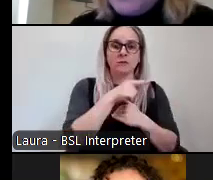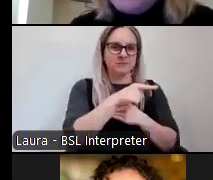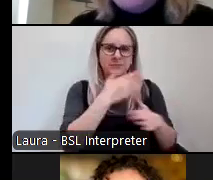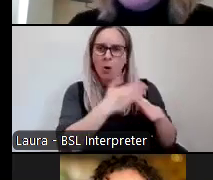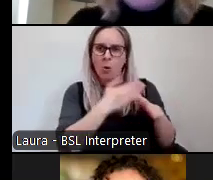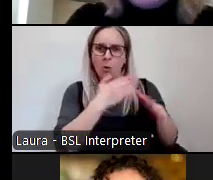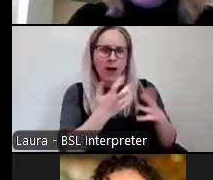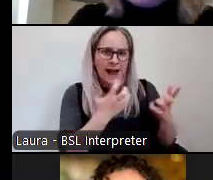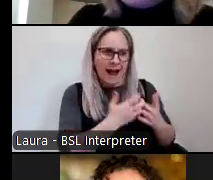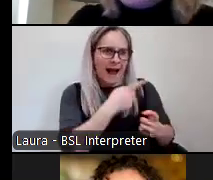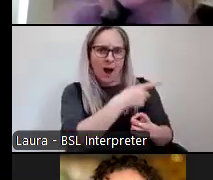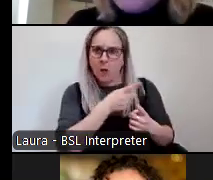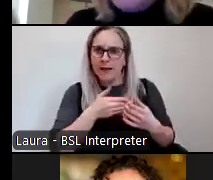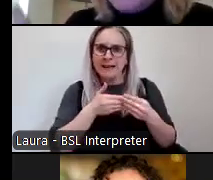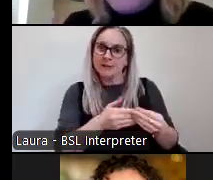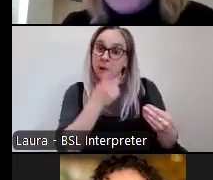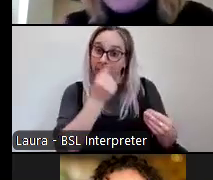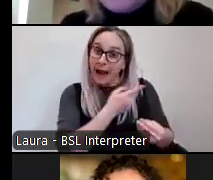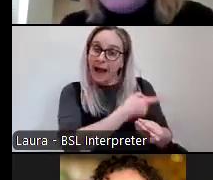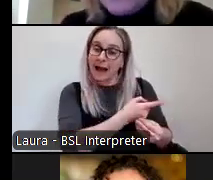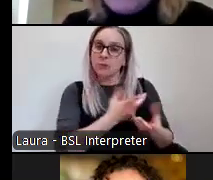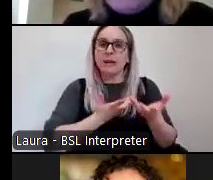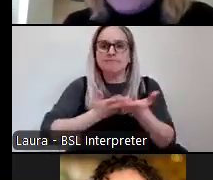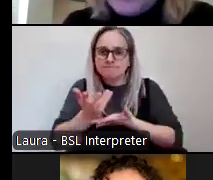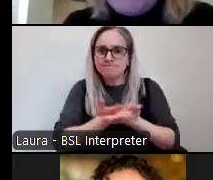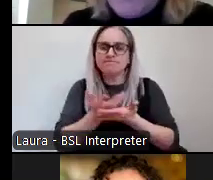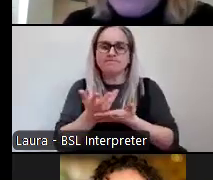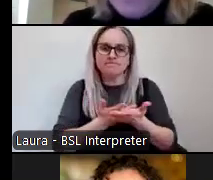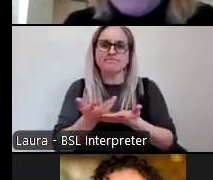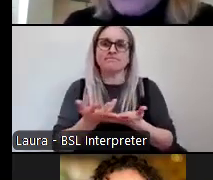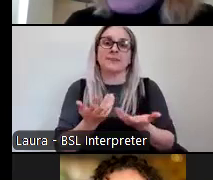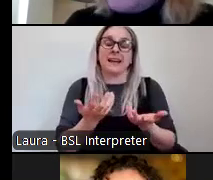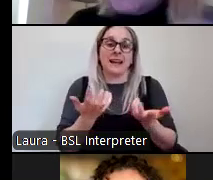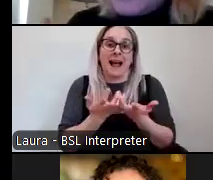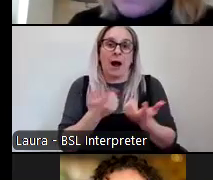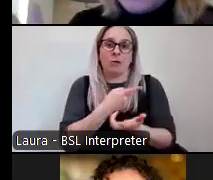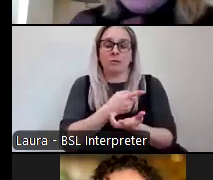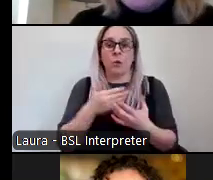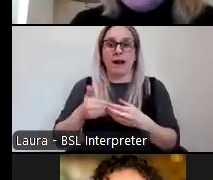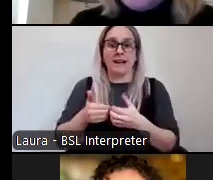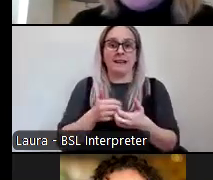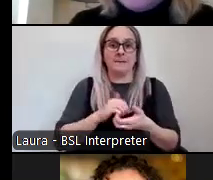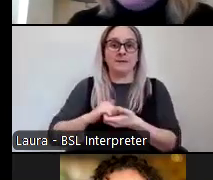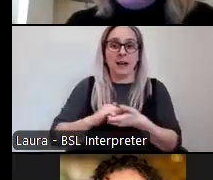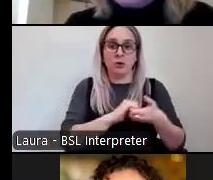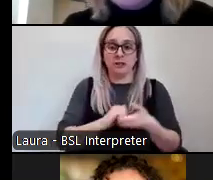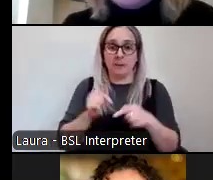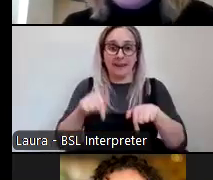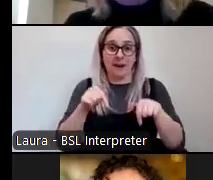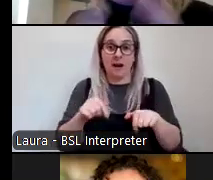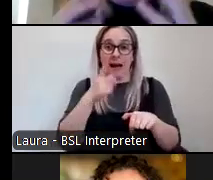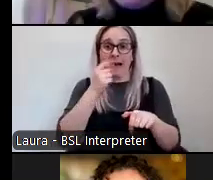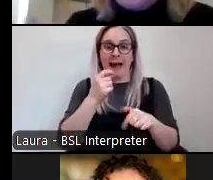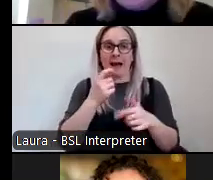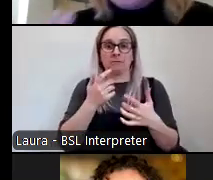really well, who can speak about the impact that having a fellowship may bring for you and for the sector more widely.